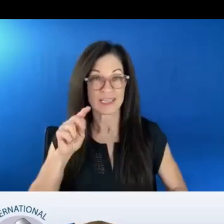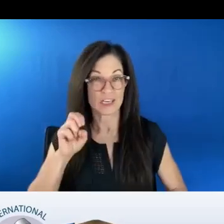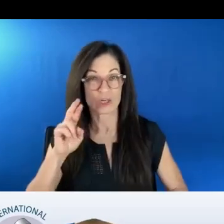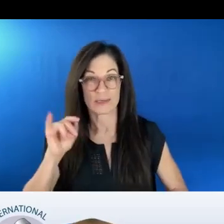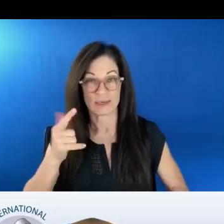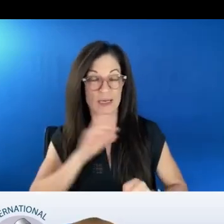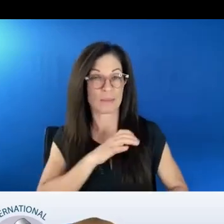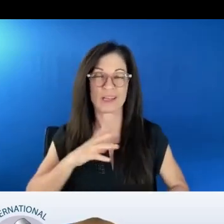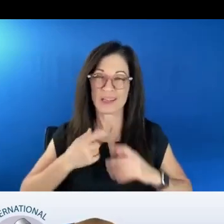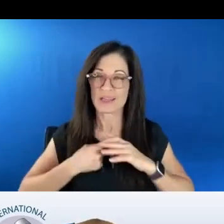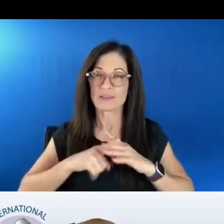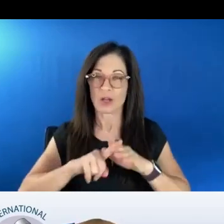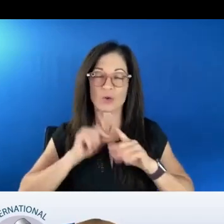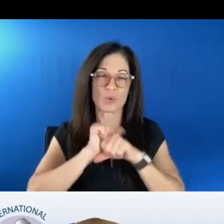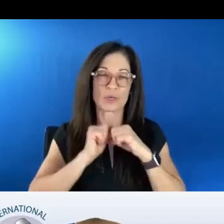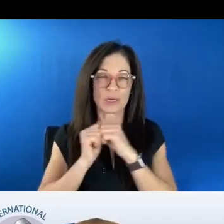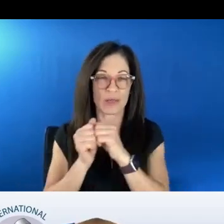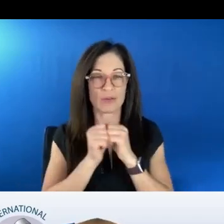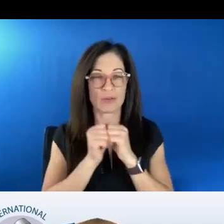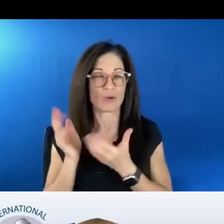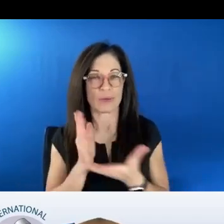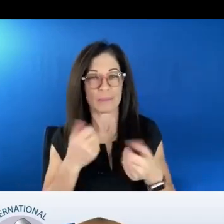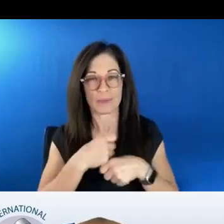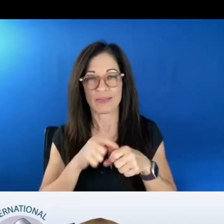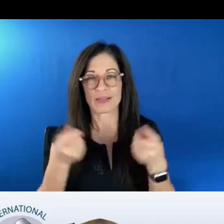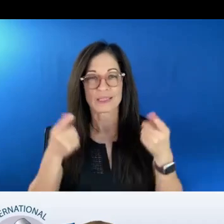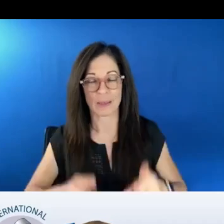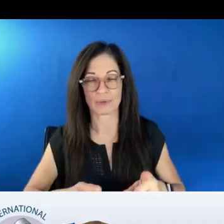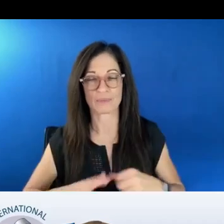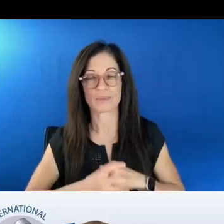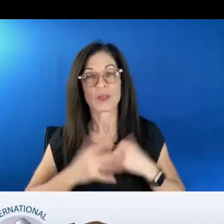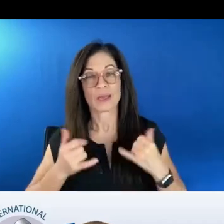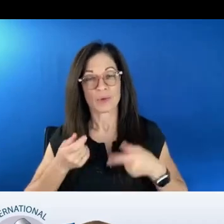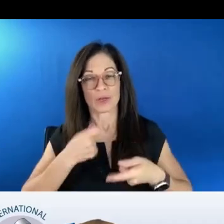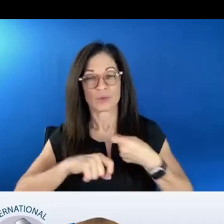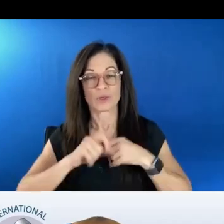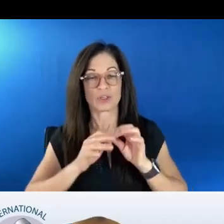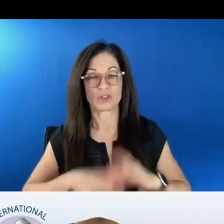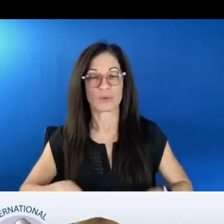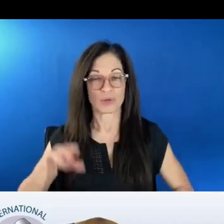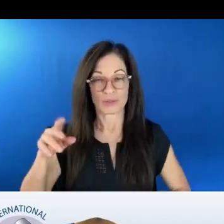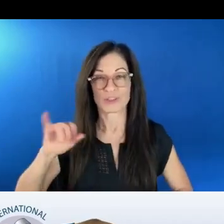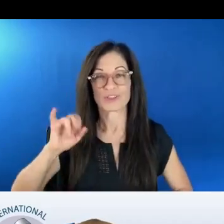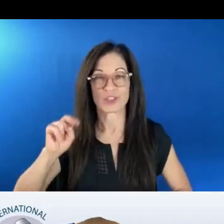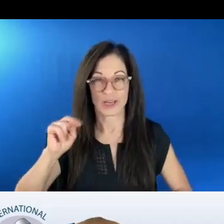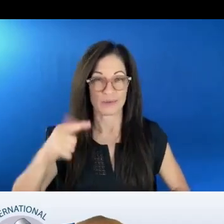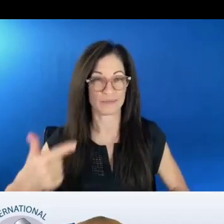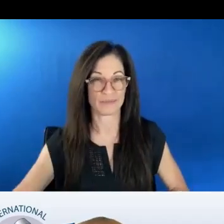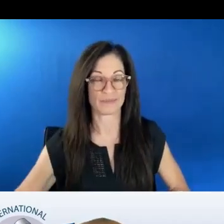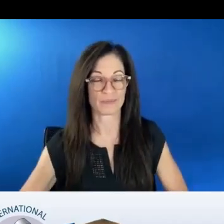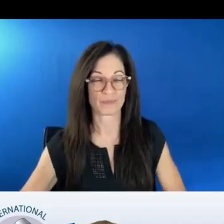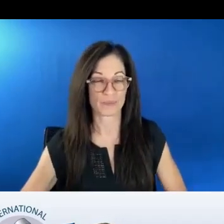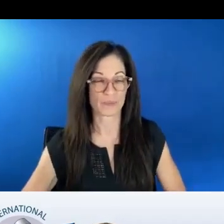that really began to work together to bring this about. So we launched our first training in